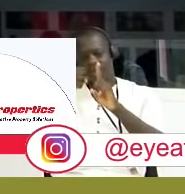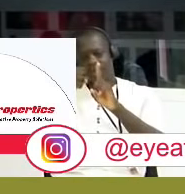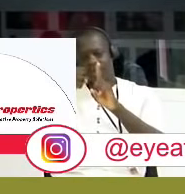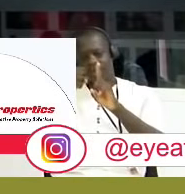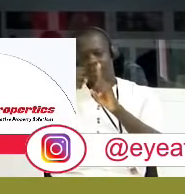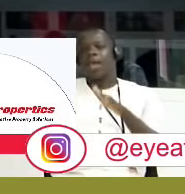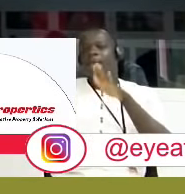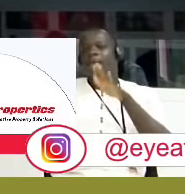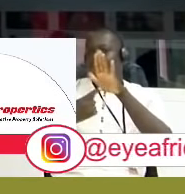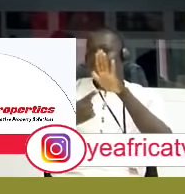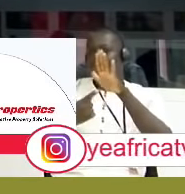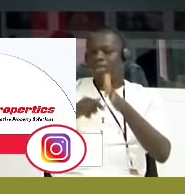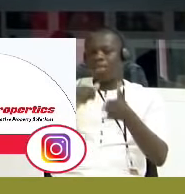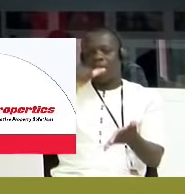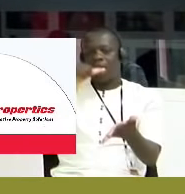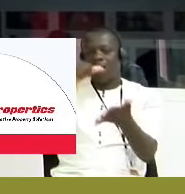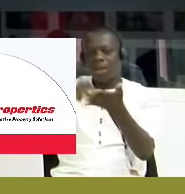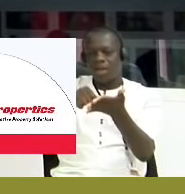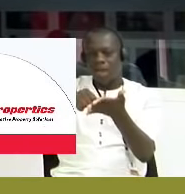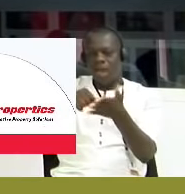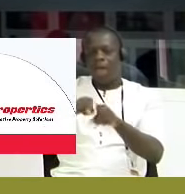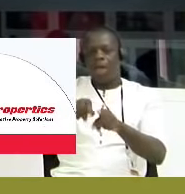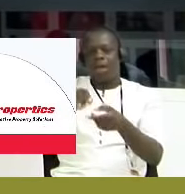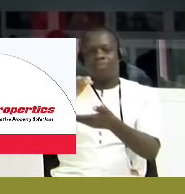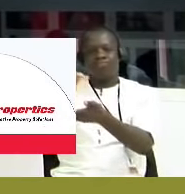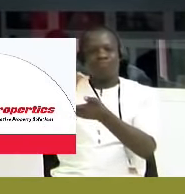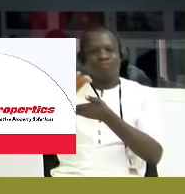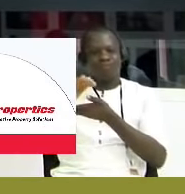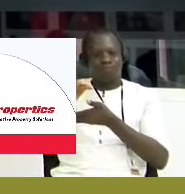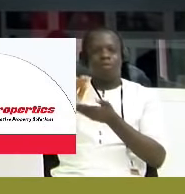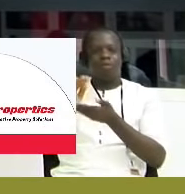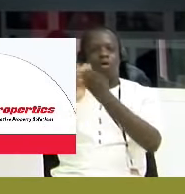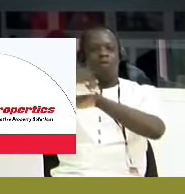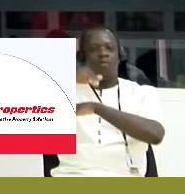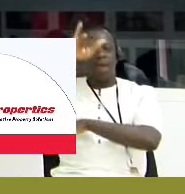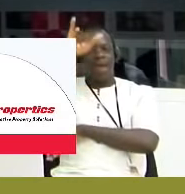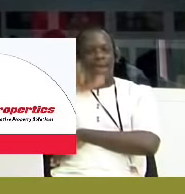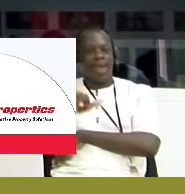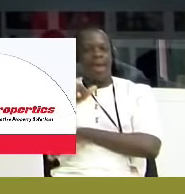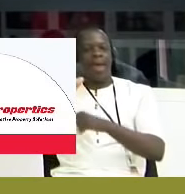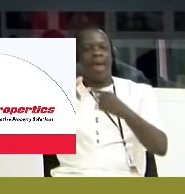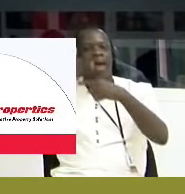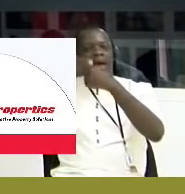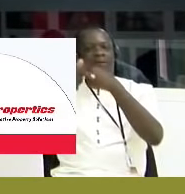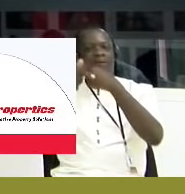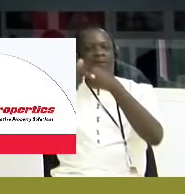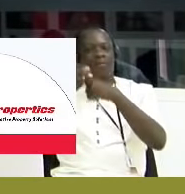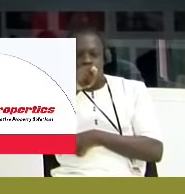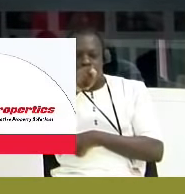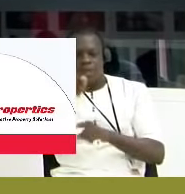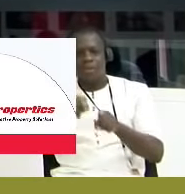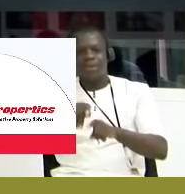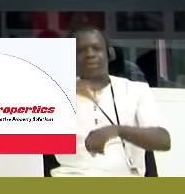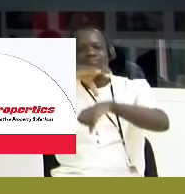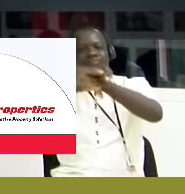letter came over a year after you were arrested and detained. Yes. And then backdated